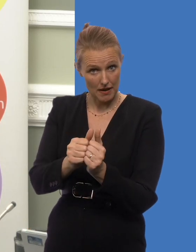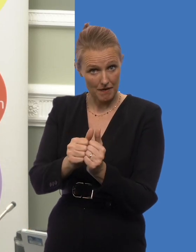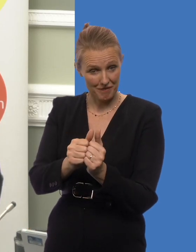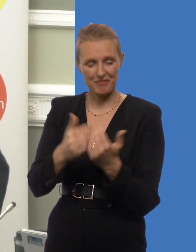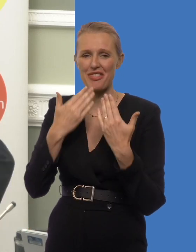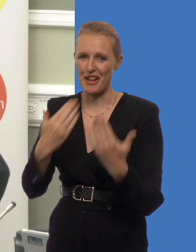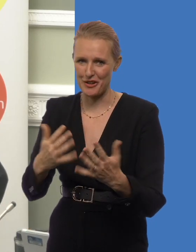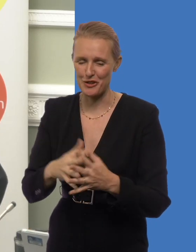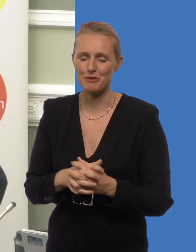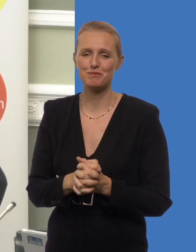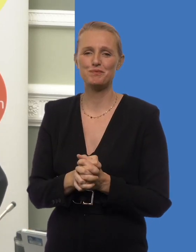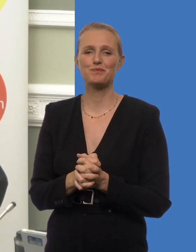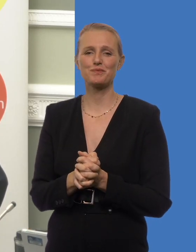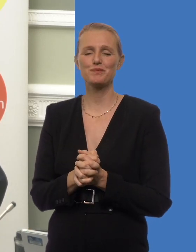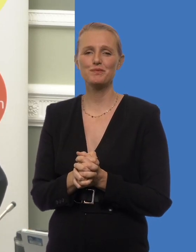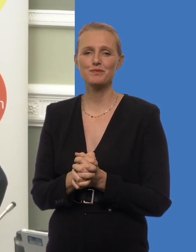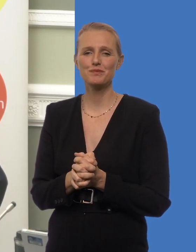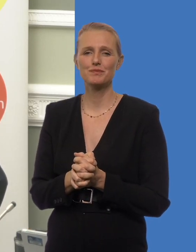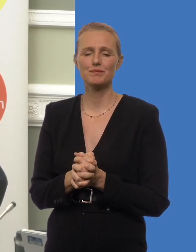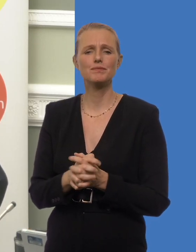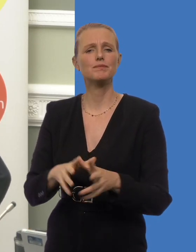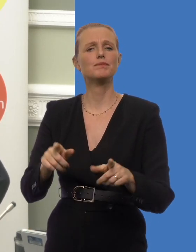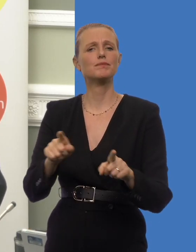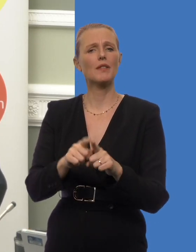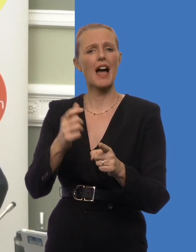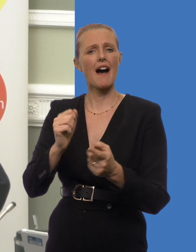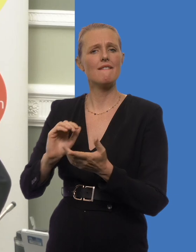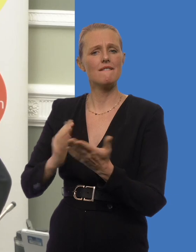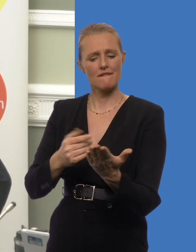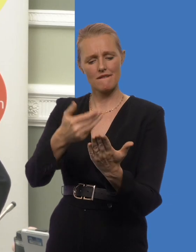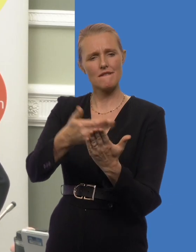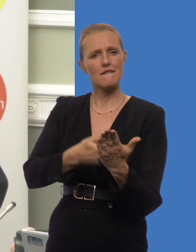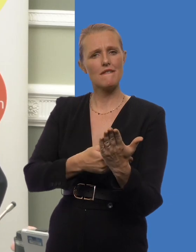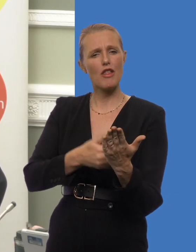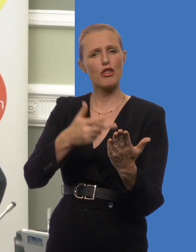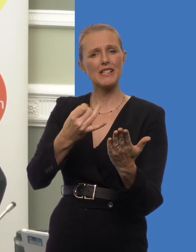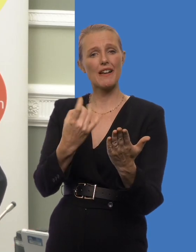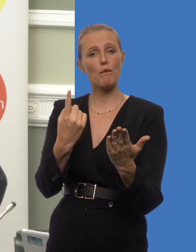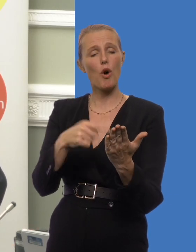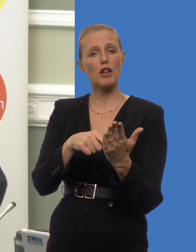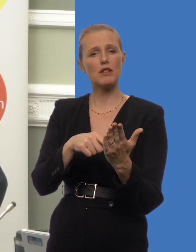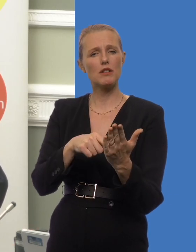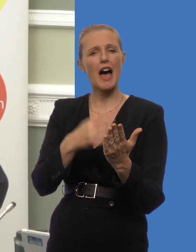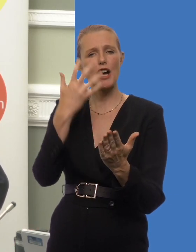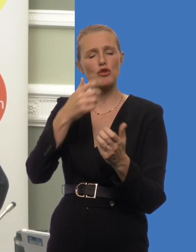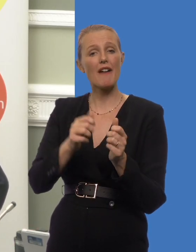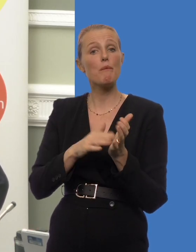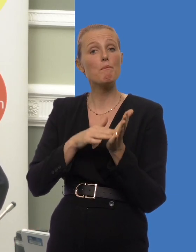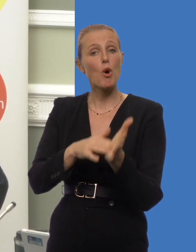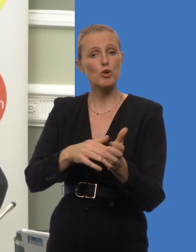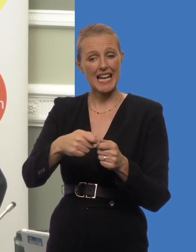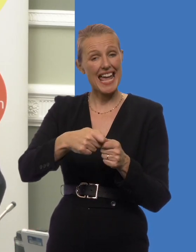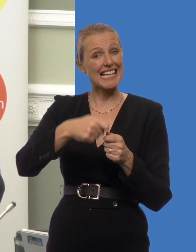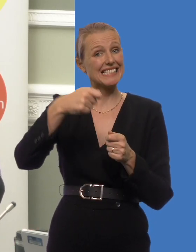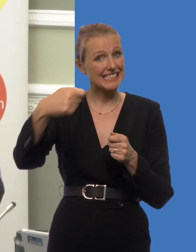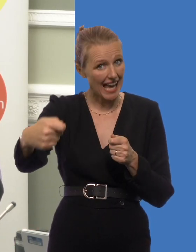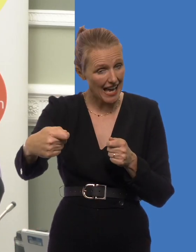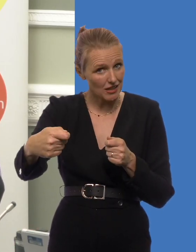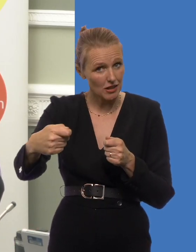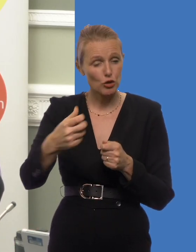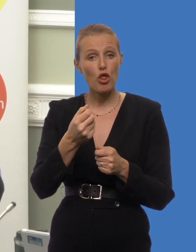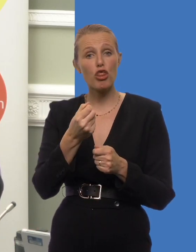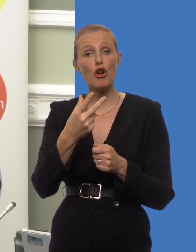members. You have also been provided at page 371 with a draft motion to extend committee stage till 13th